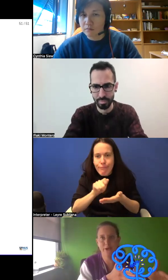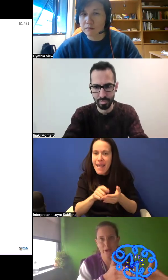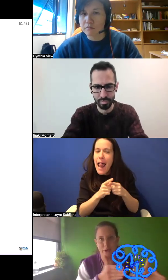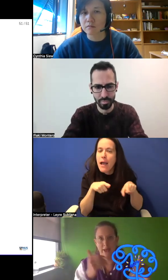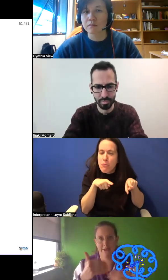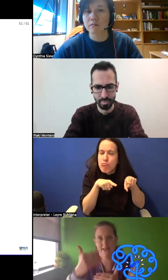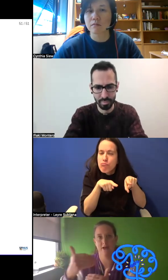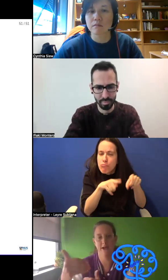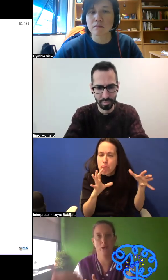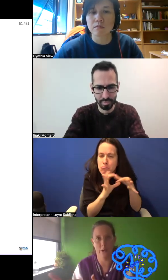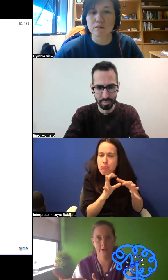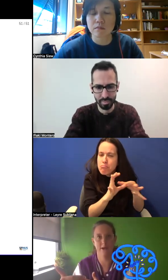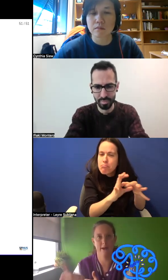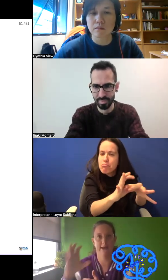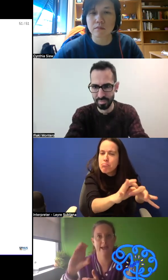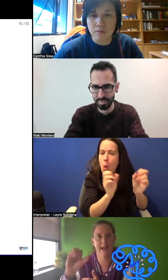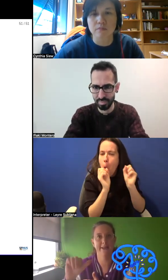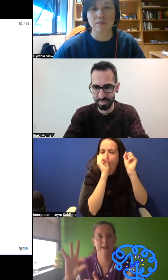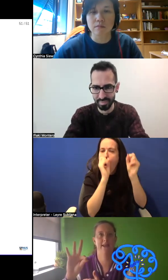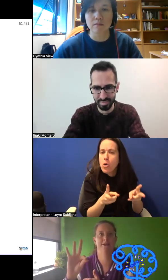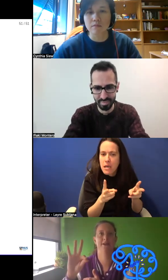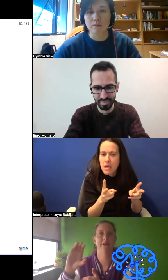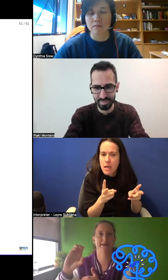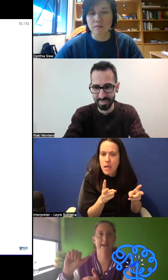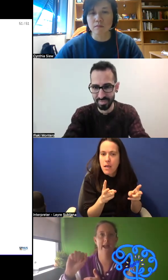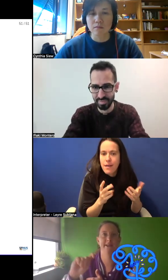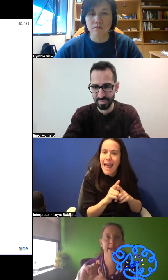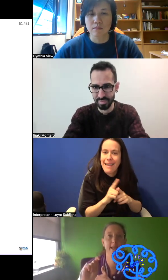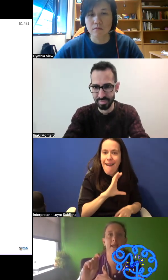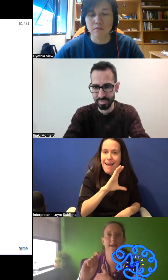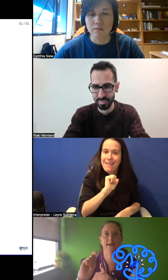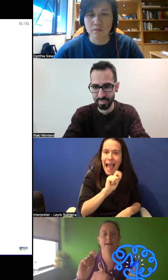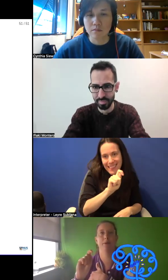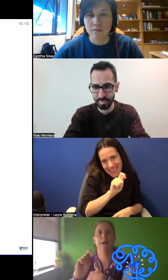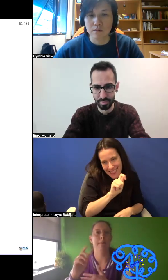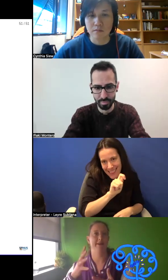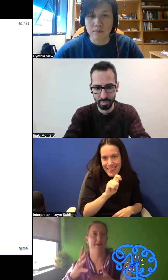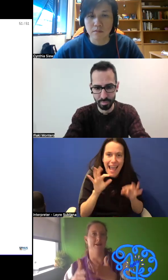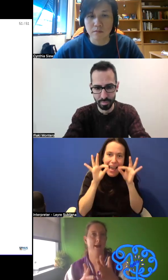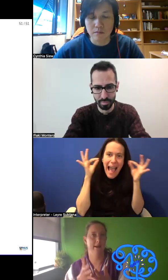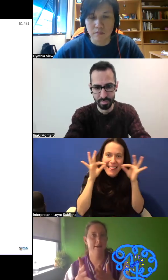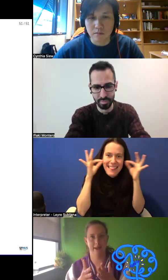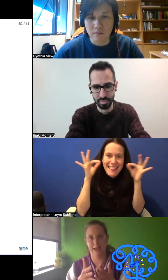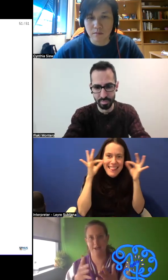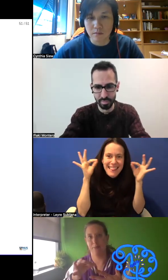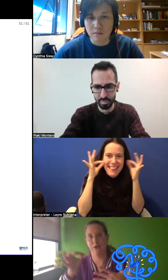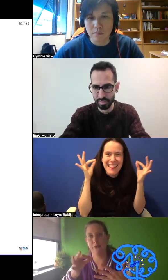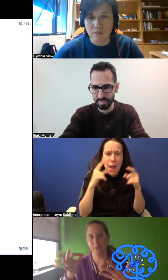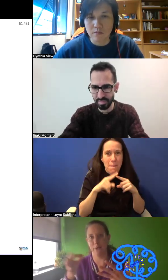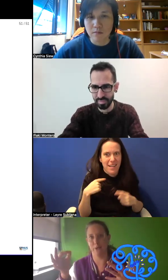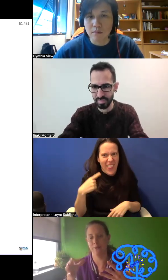sequential, it has a kind of order like cat is CAT, but a sign